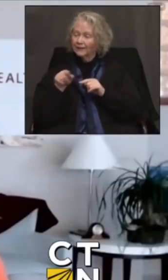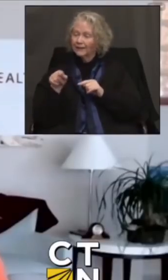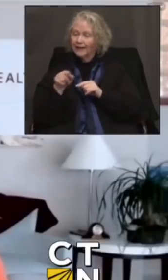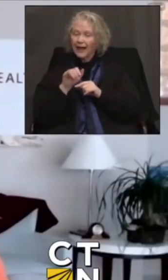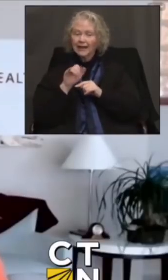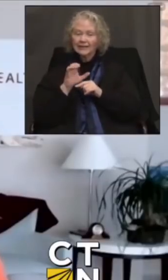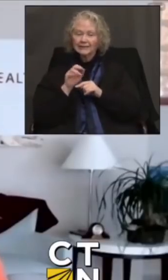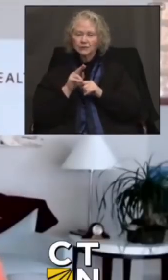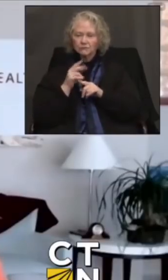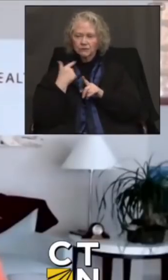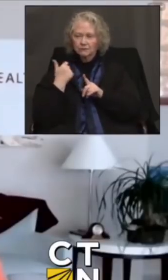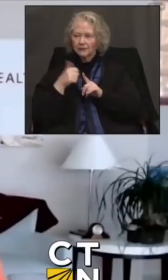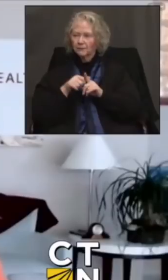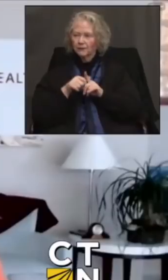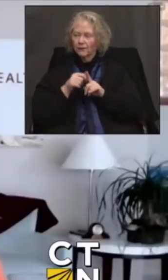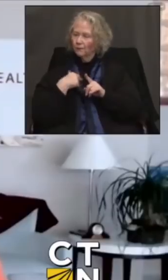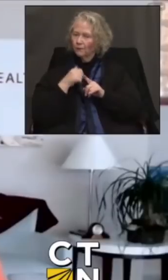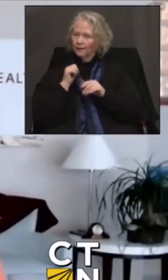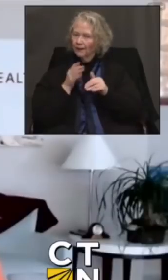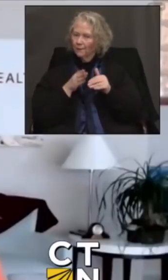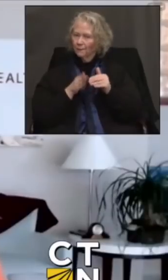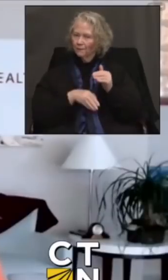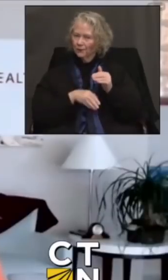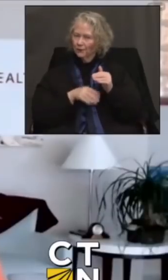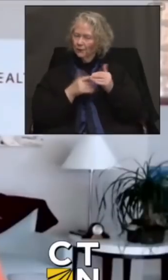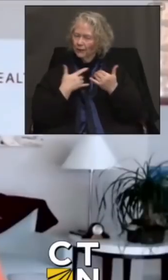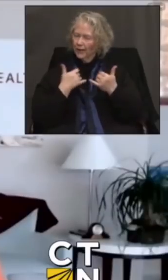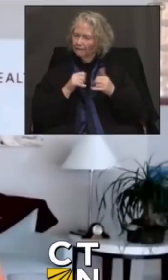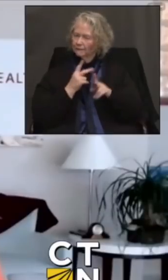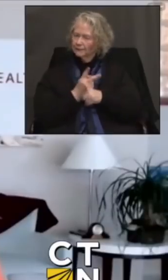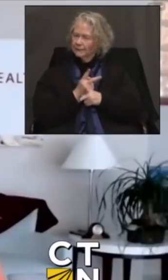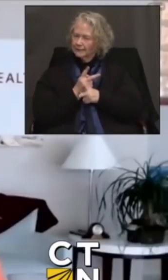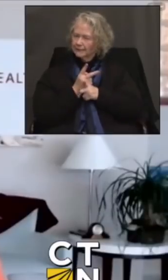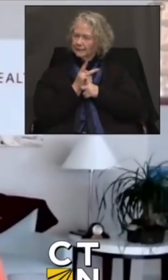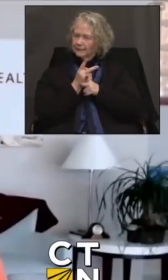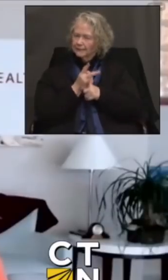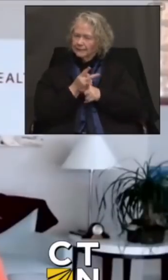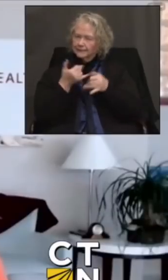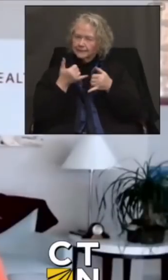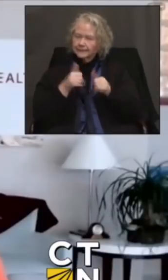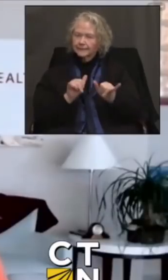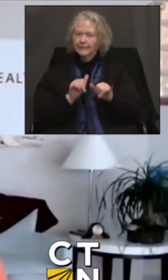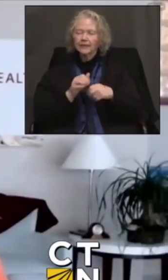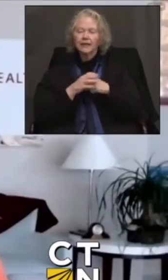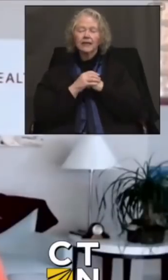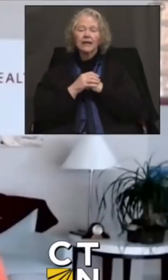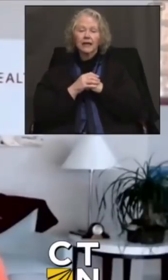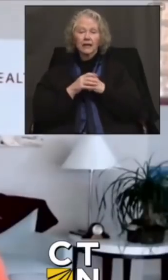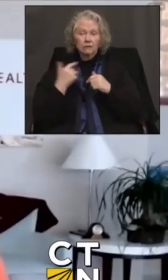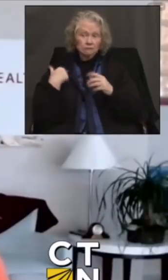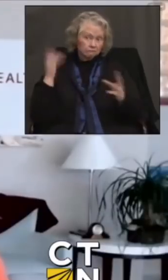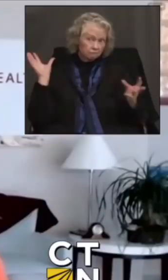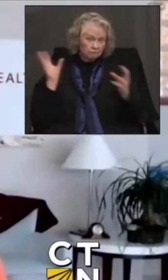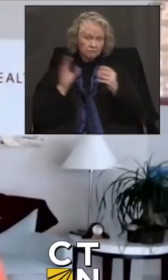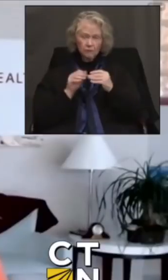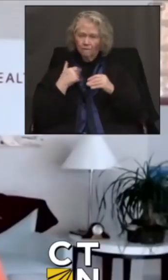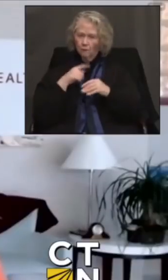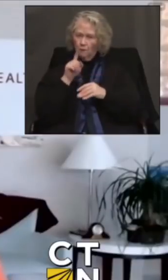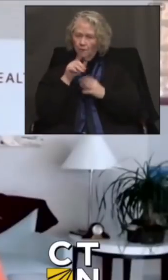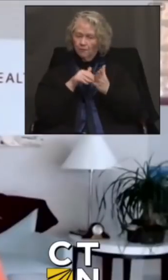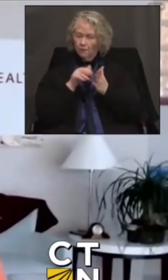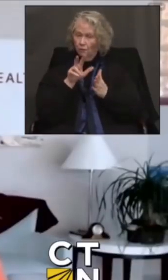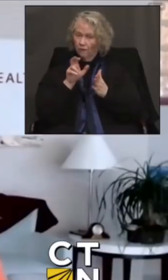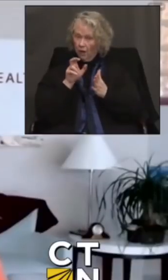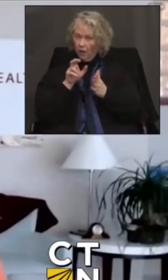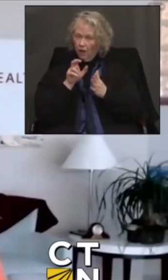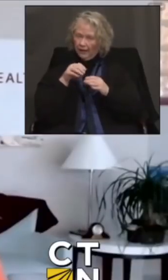not over, and we have to stay vigilant on everything that we're doing. To date, we've taken care of 1,300 inpatients, and we've